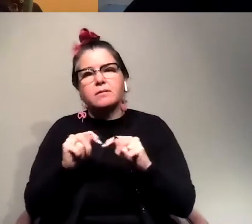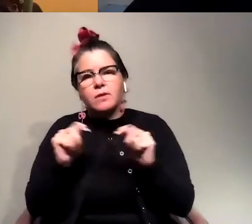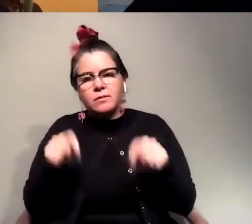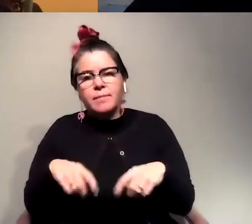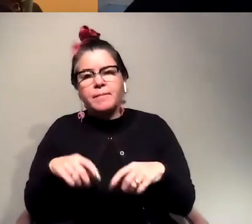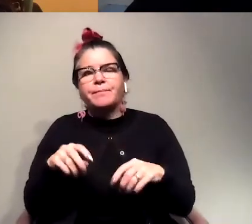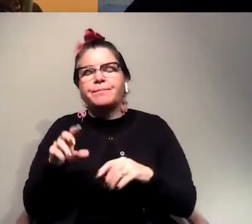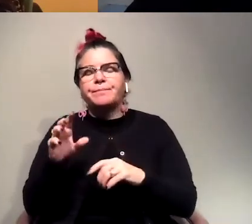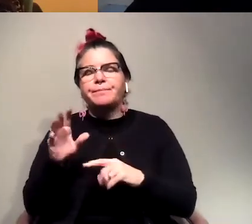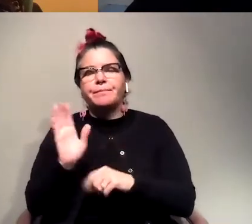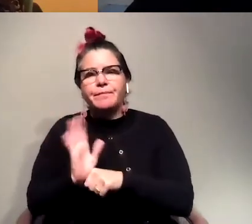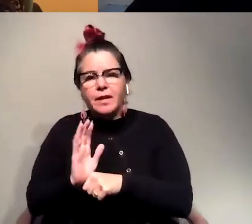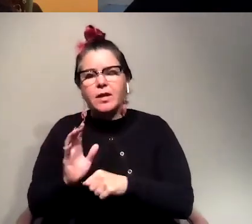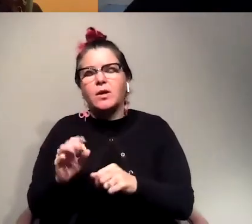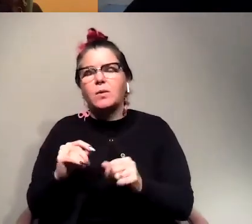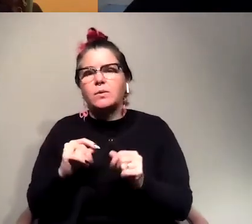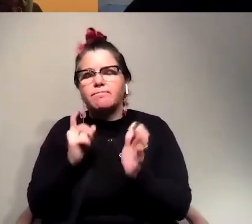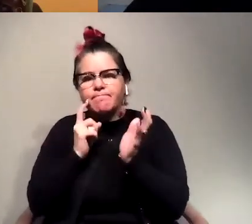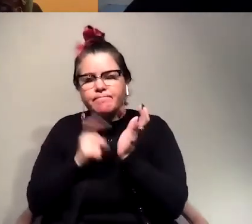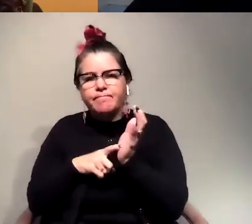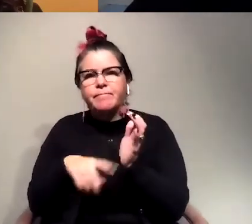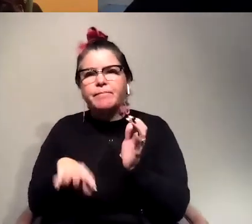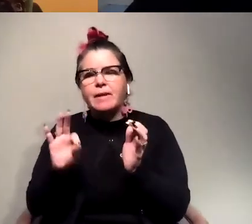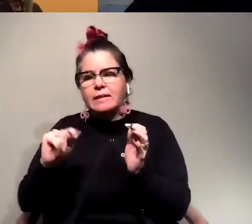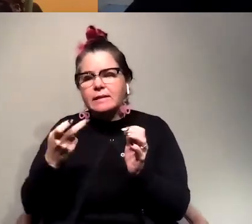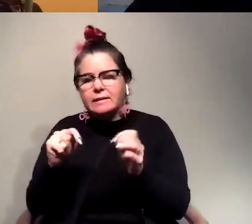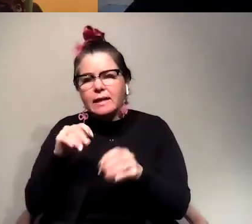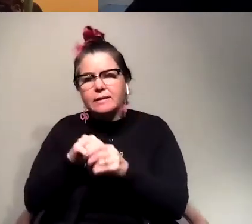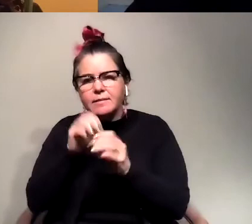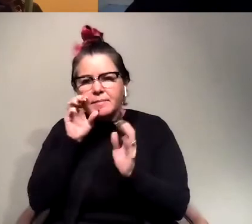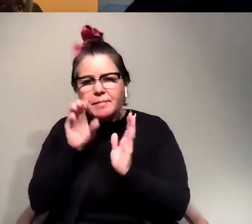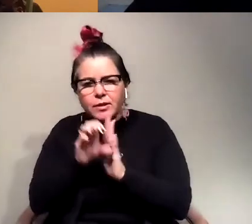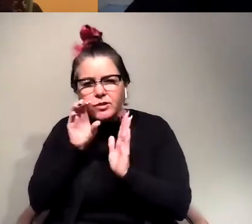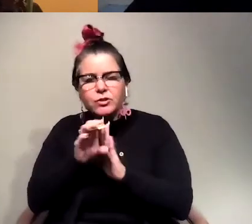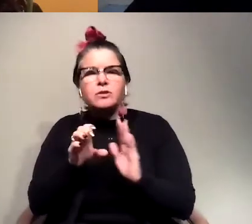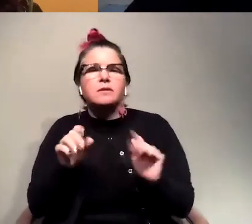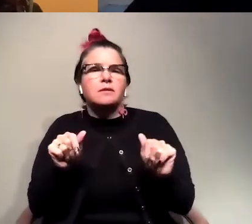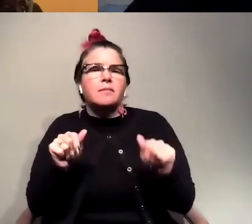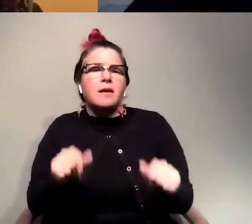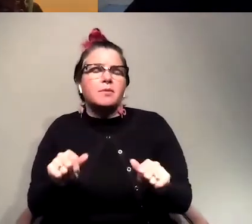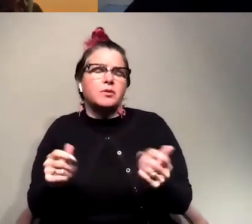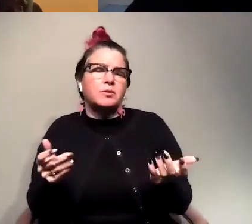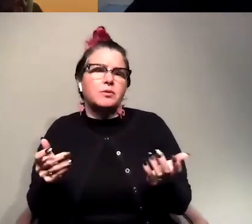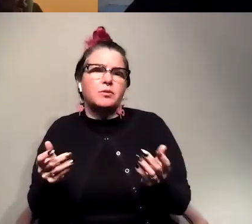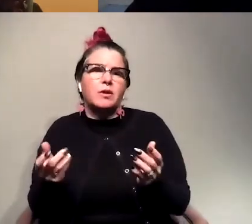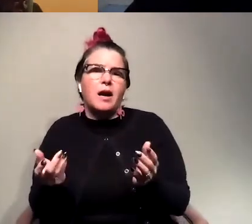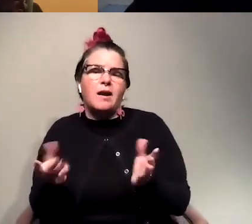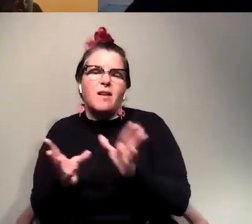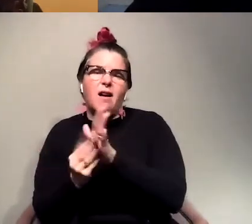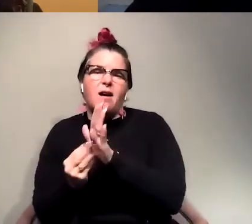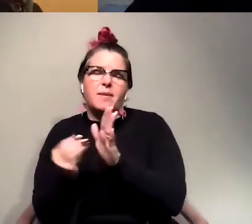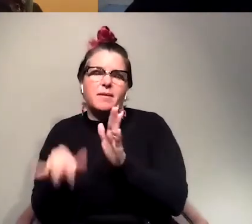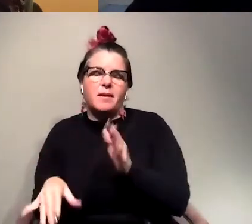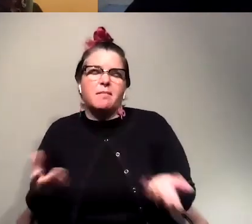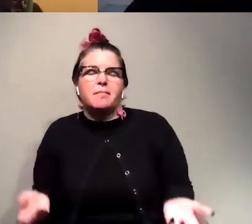videos, detecting text and pictures, and being able to reproduce that. So